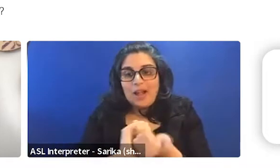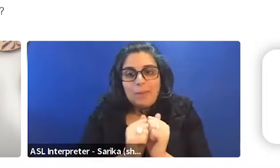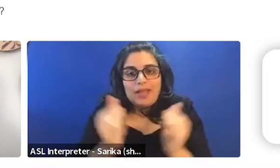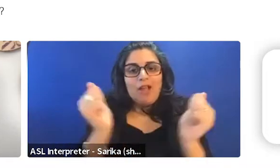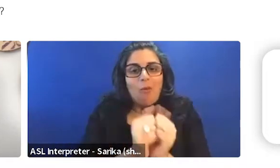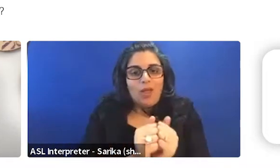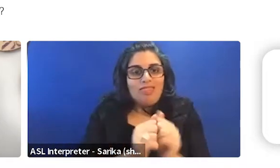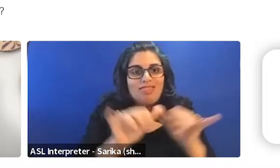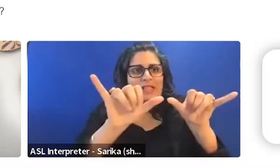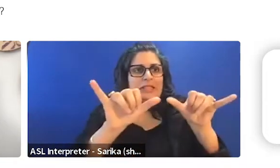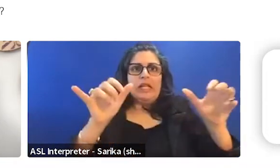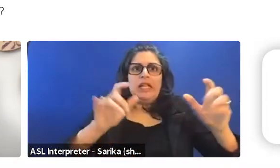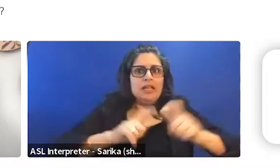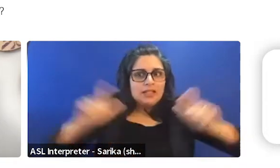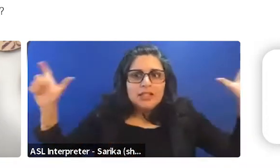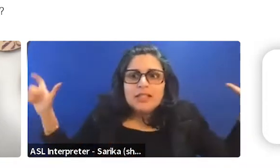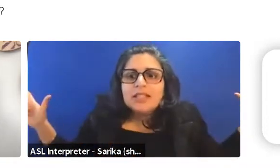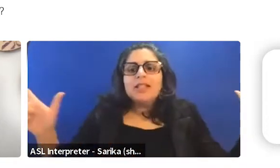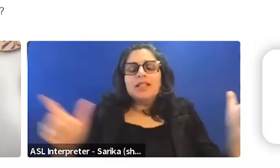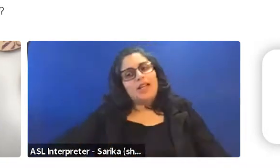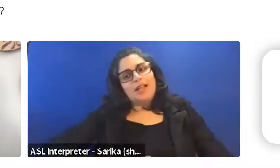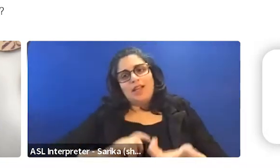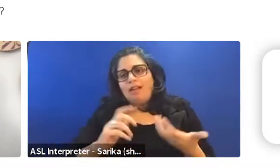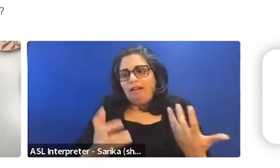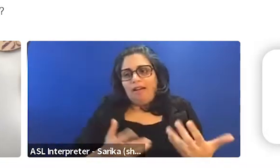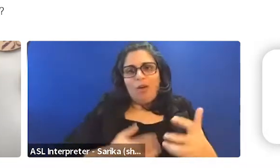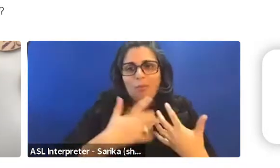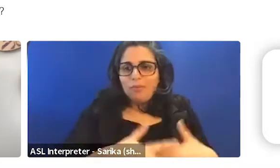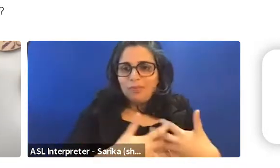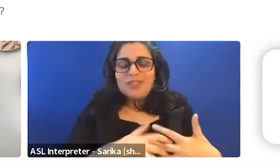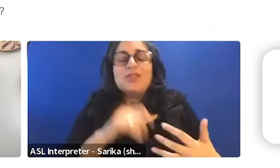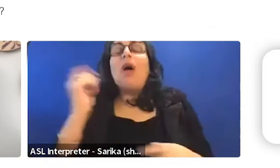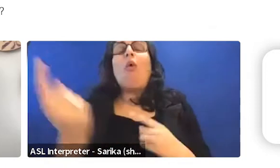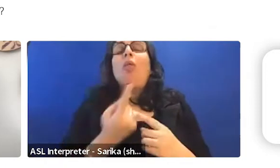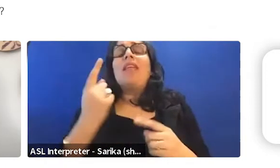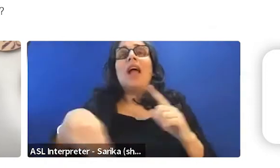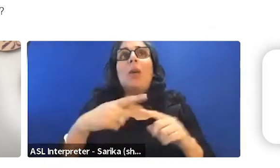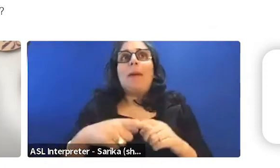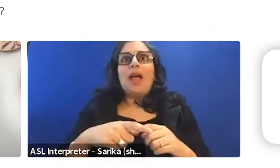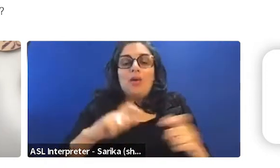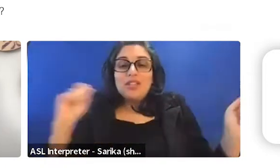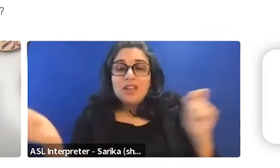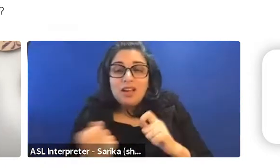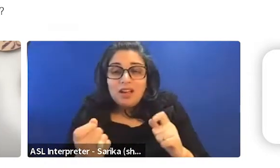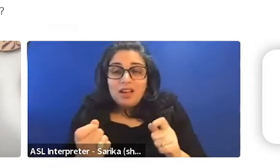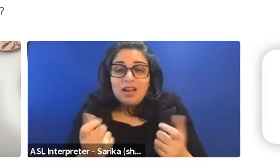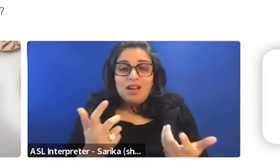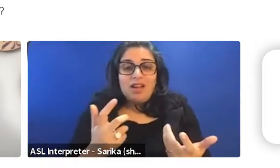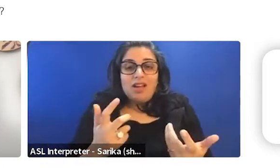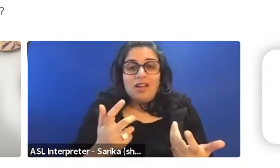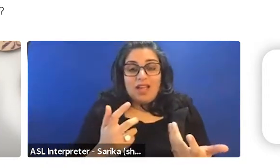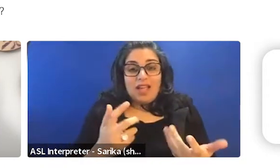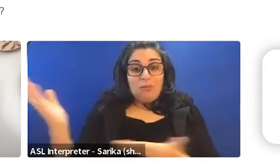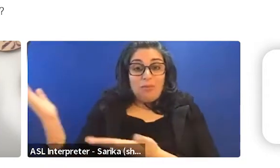the scale. And so it's not only about changing and transforming our supply chains, as well as reshoring them,